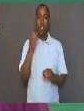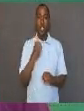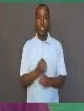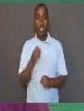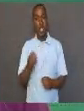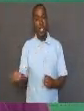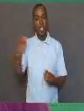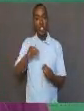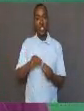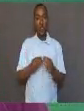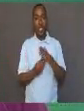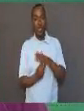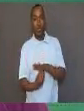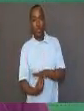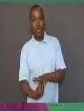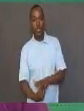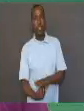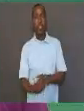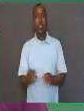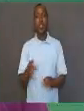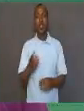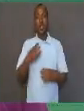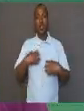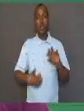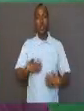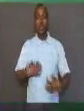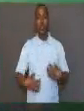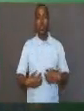depression and partial immobilization.